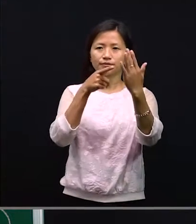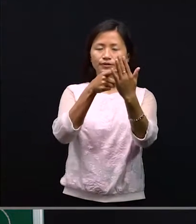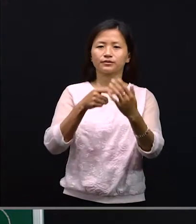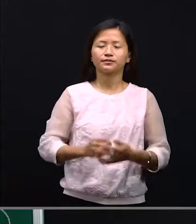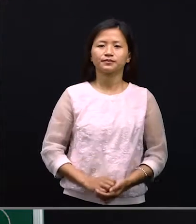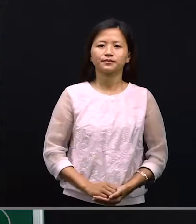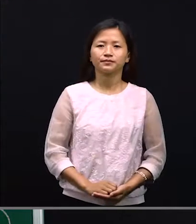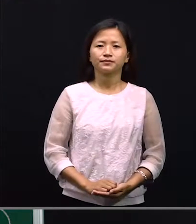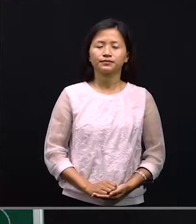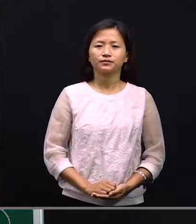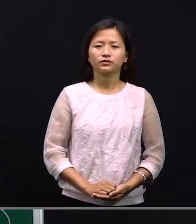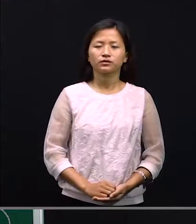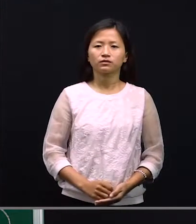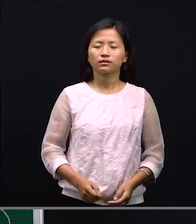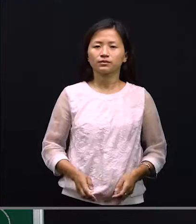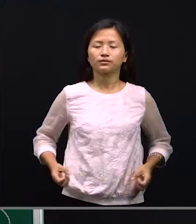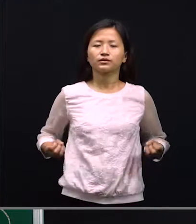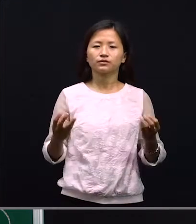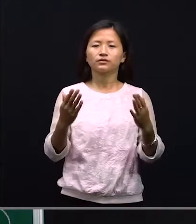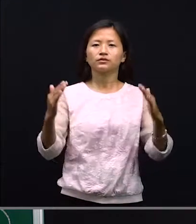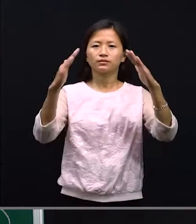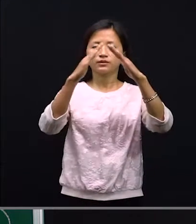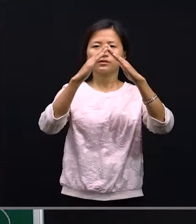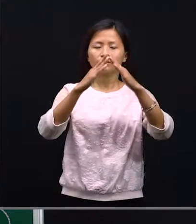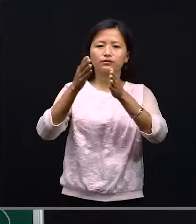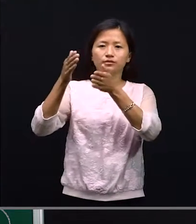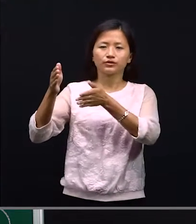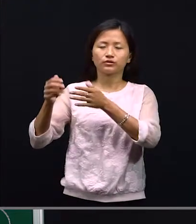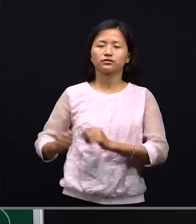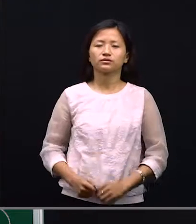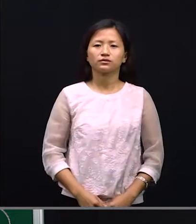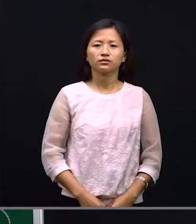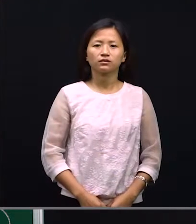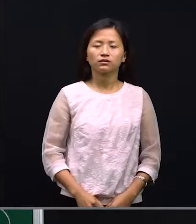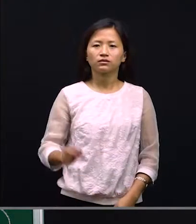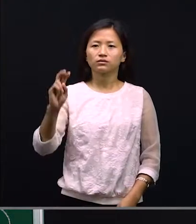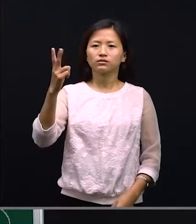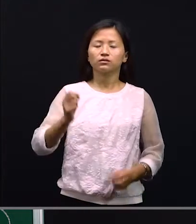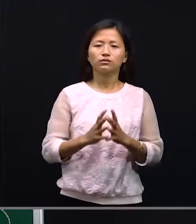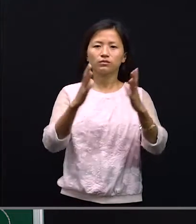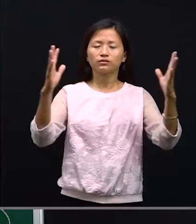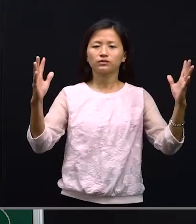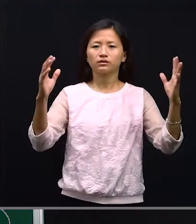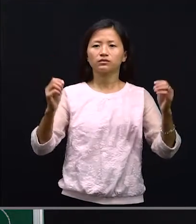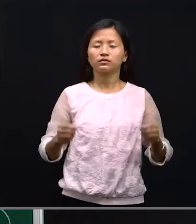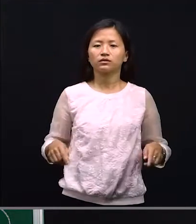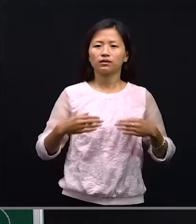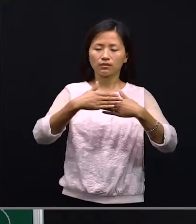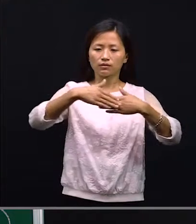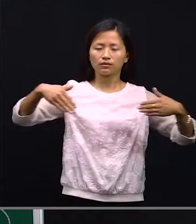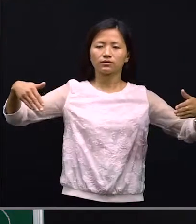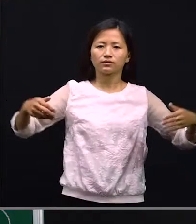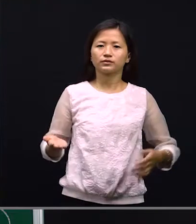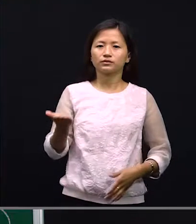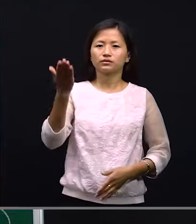with the mountain ranges. Okay, so what are mountain ranges? When two or more mountains line up